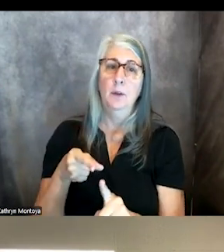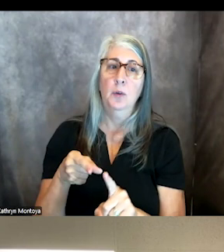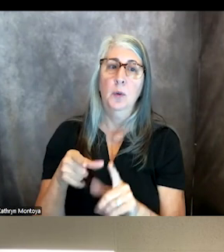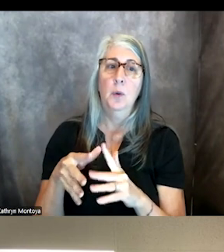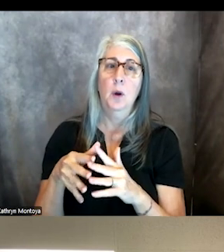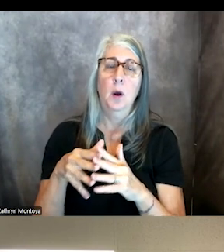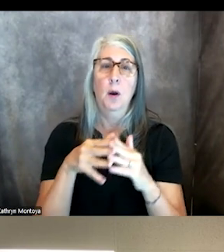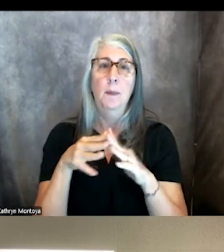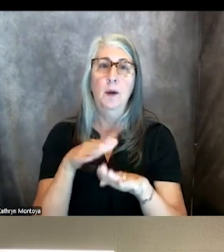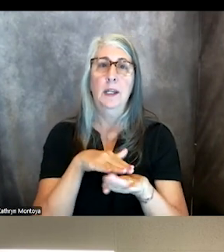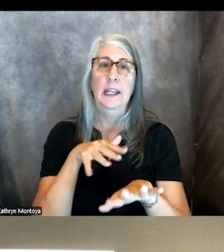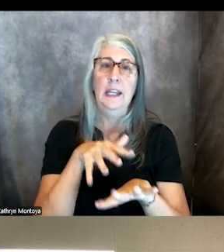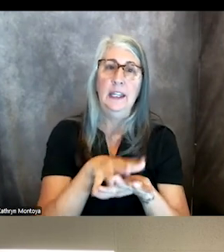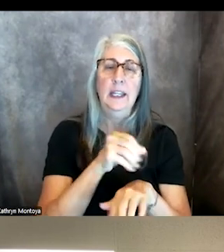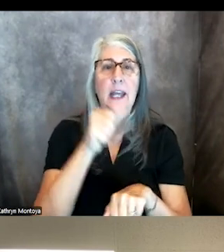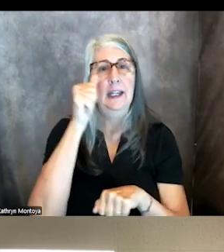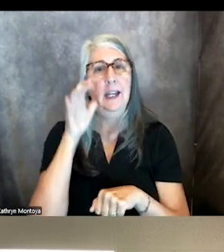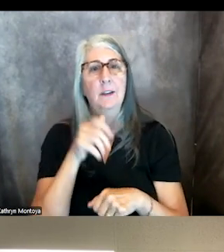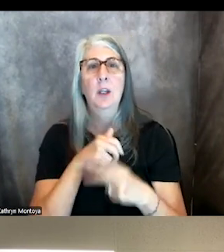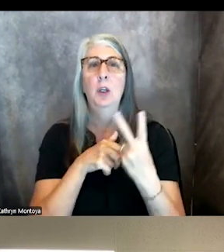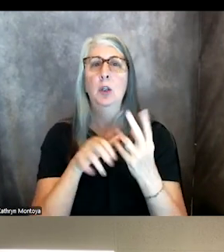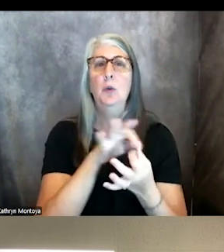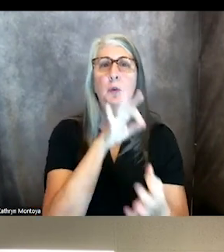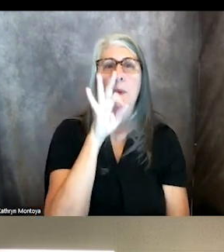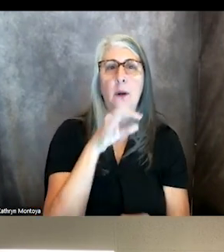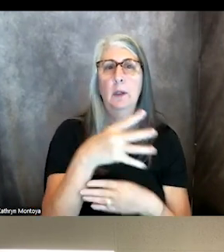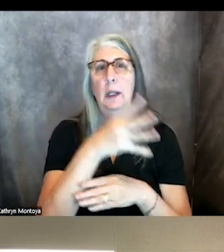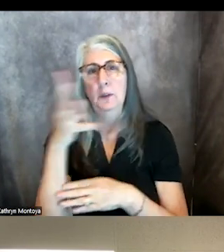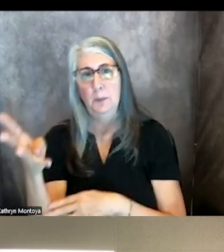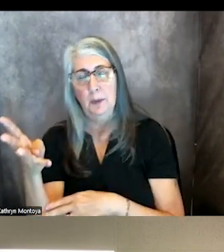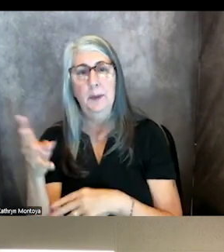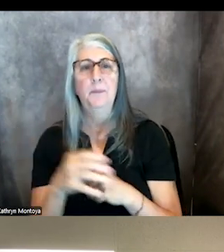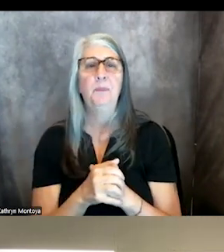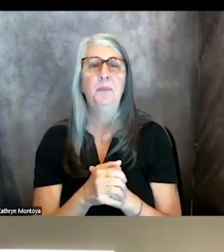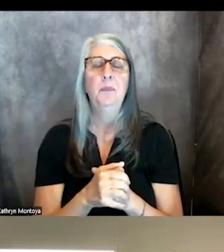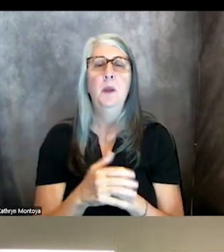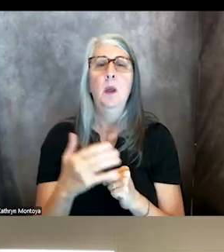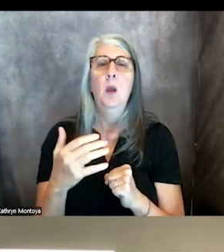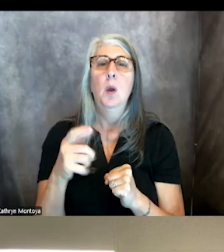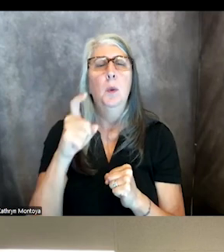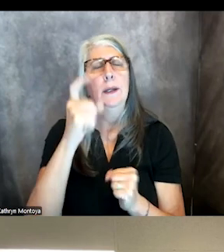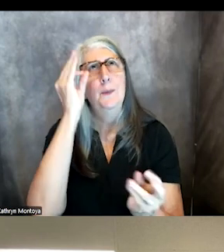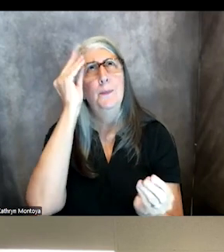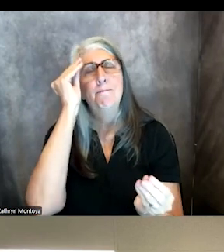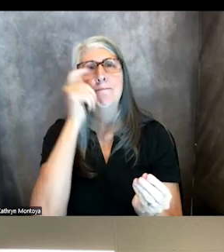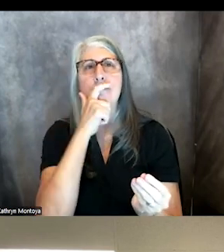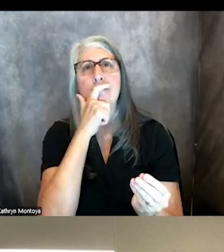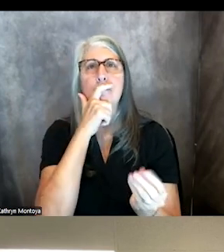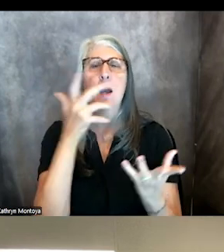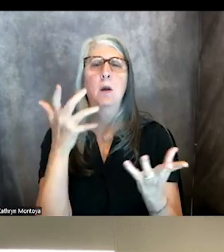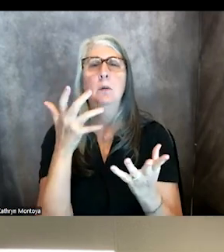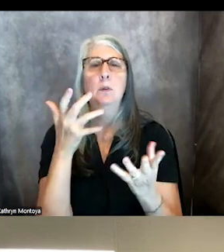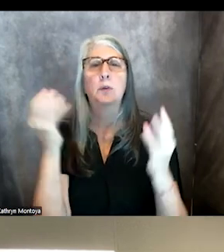Indian and Alaska Native, Two-Spirit, and LGBTQ plus community members, we need to think through some